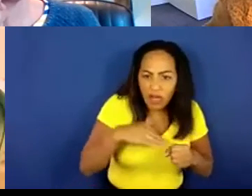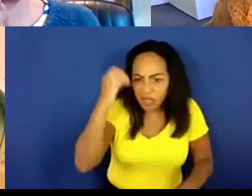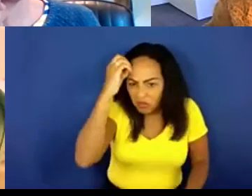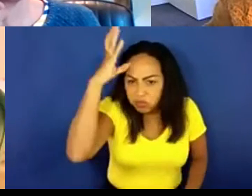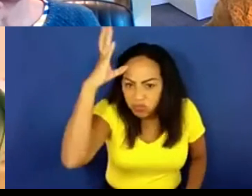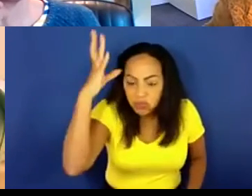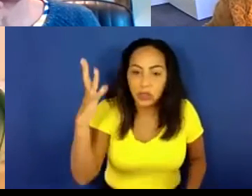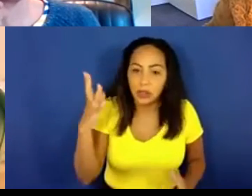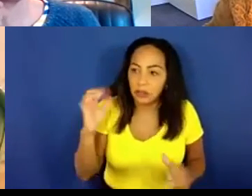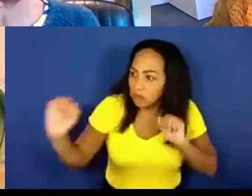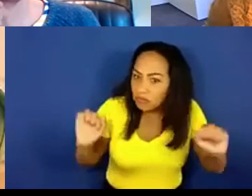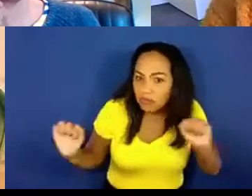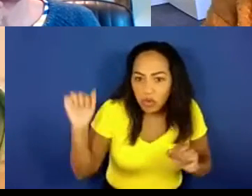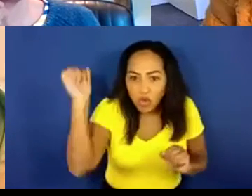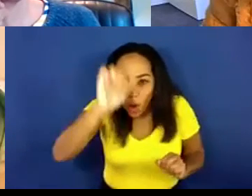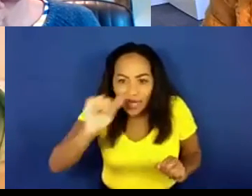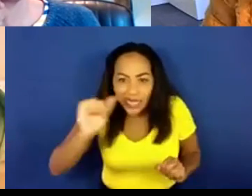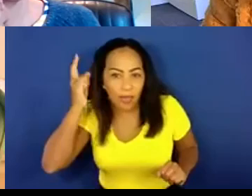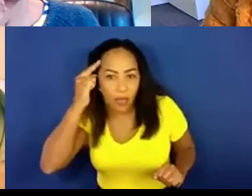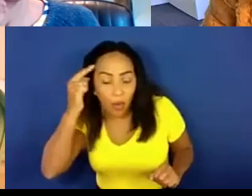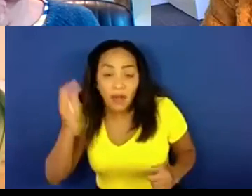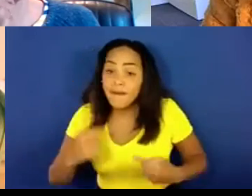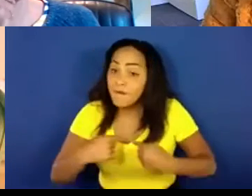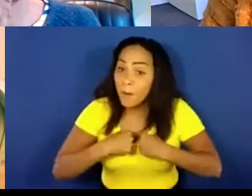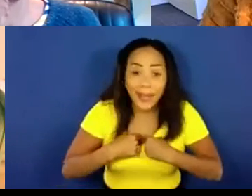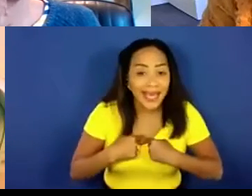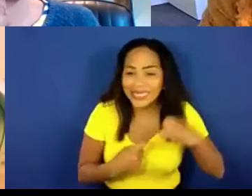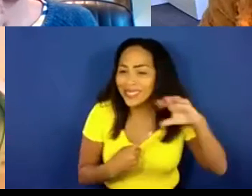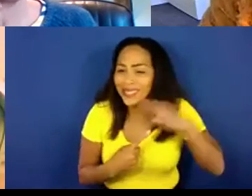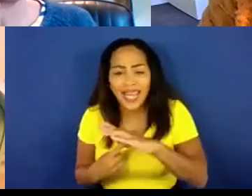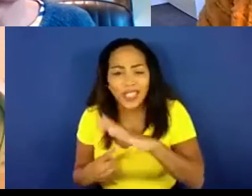To me, it's essential, really, and it's a